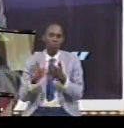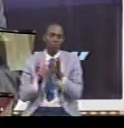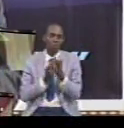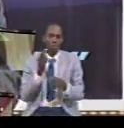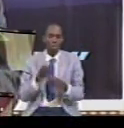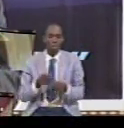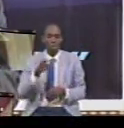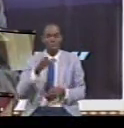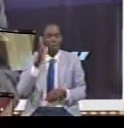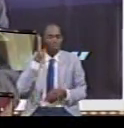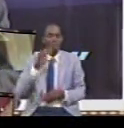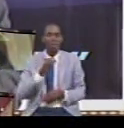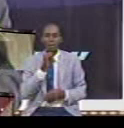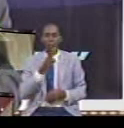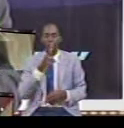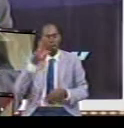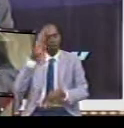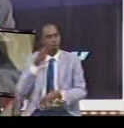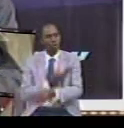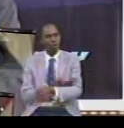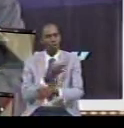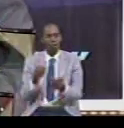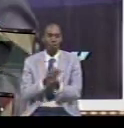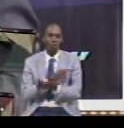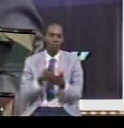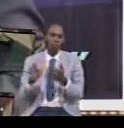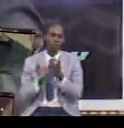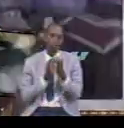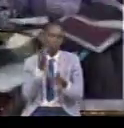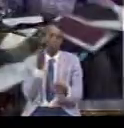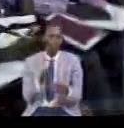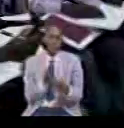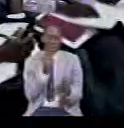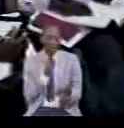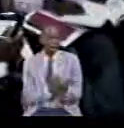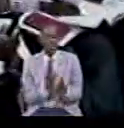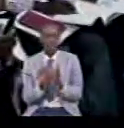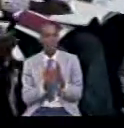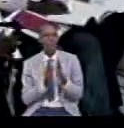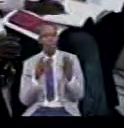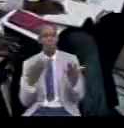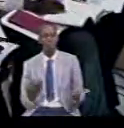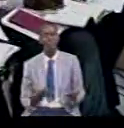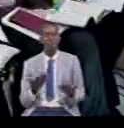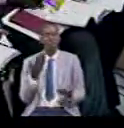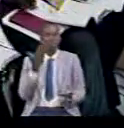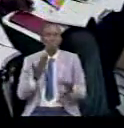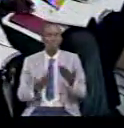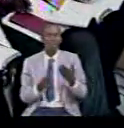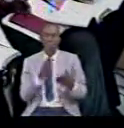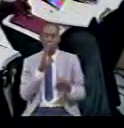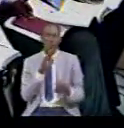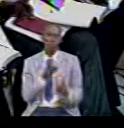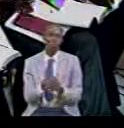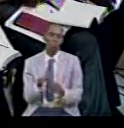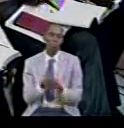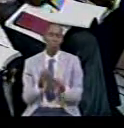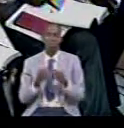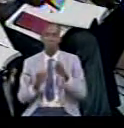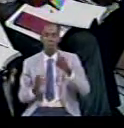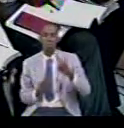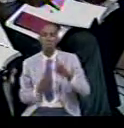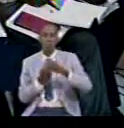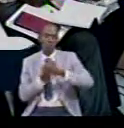son of perdition. That the scriptures might be fulfilled. Number one here, we see preservation